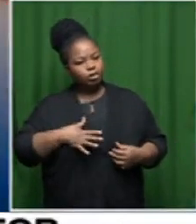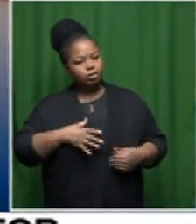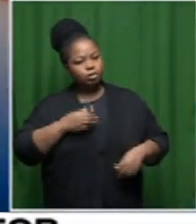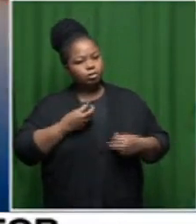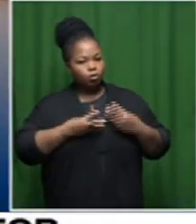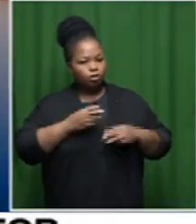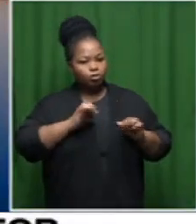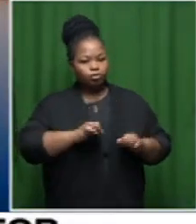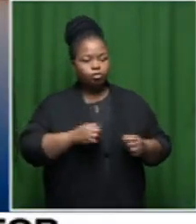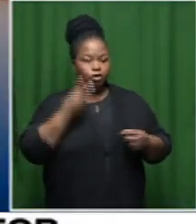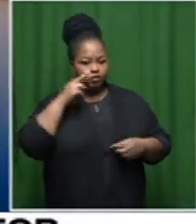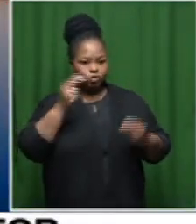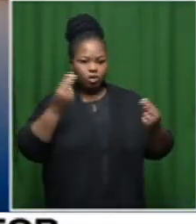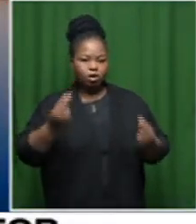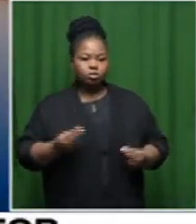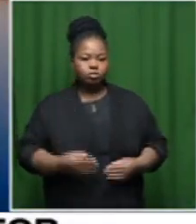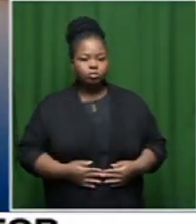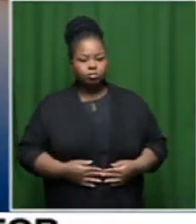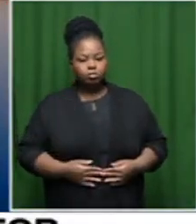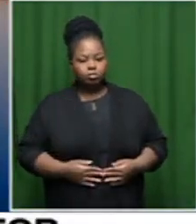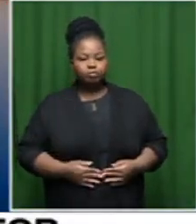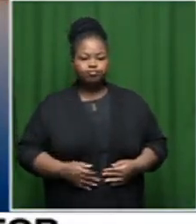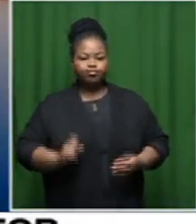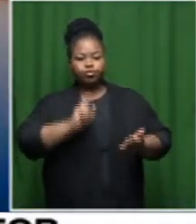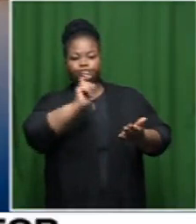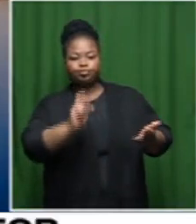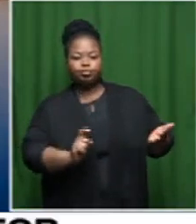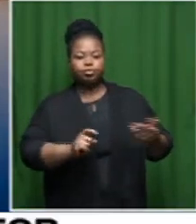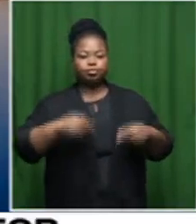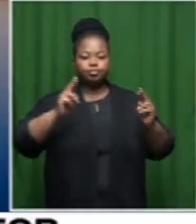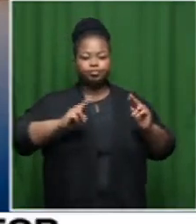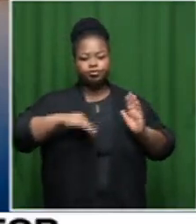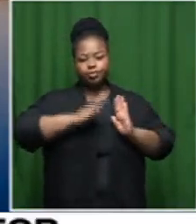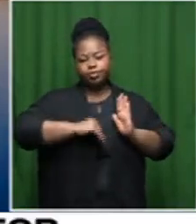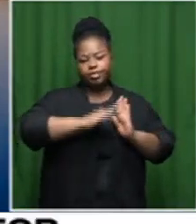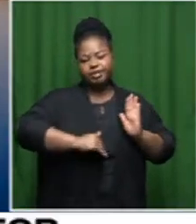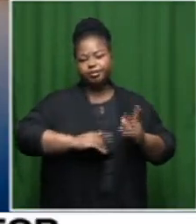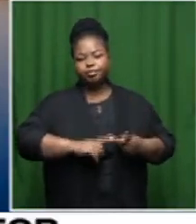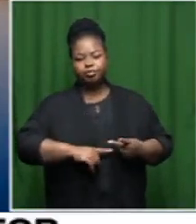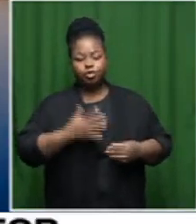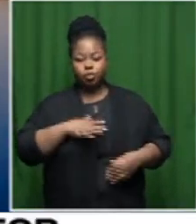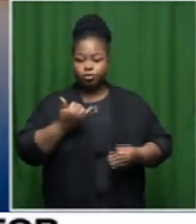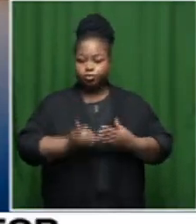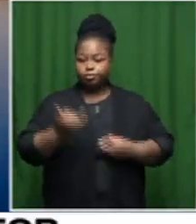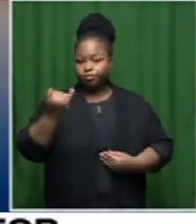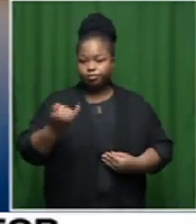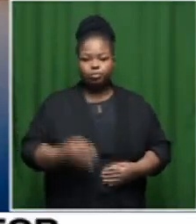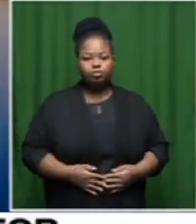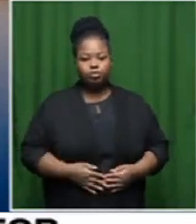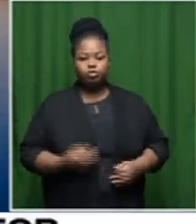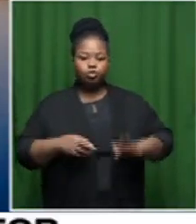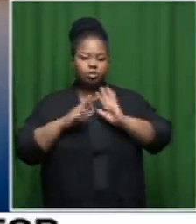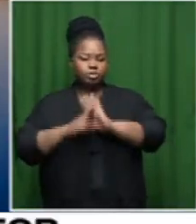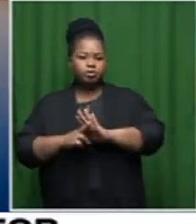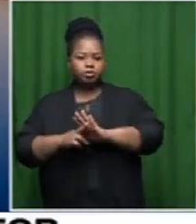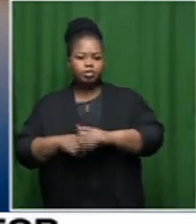work, if you're a visual artist, fine artist, you want to be independent, which means that you're working for yourself or you are gallery